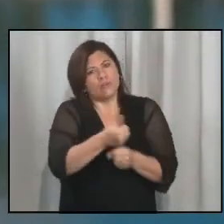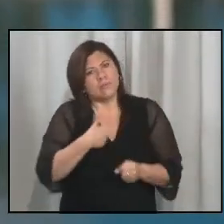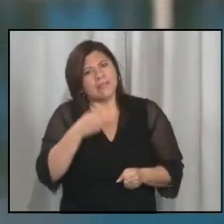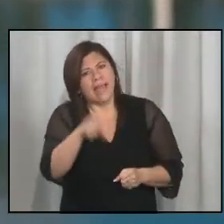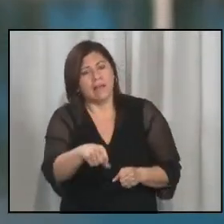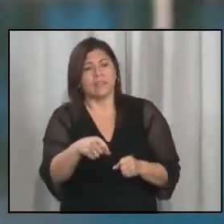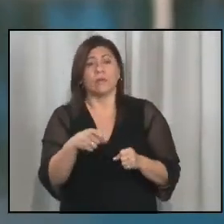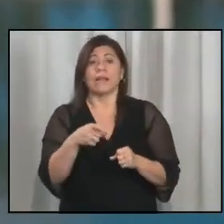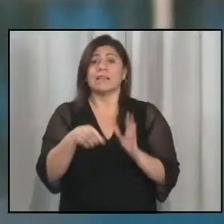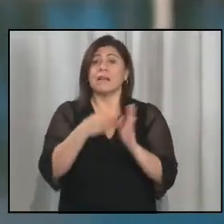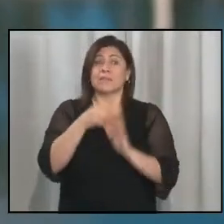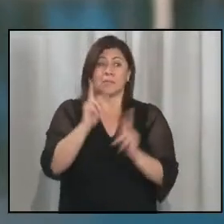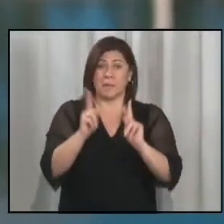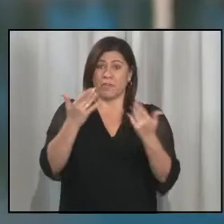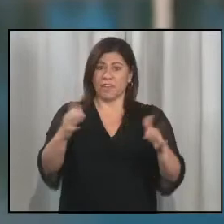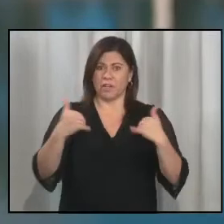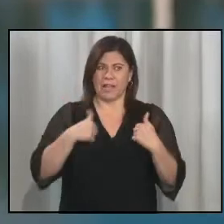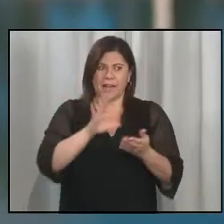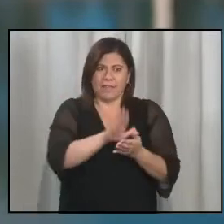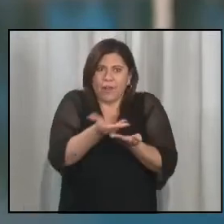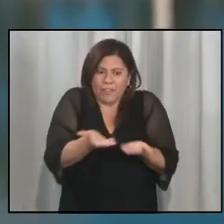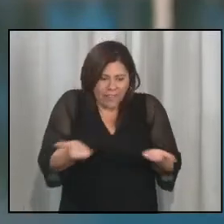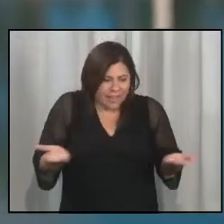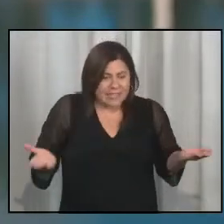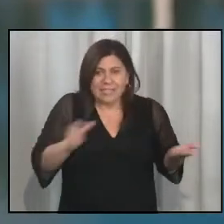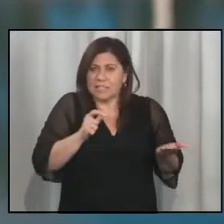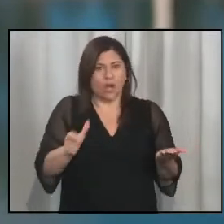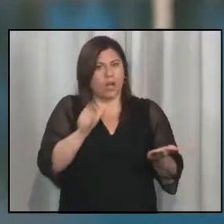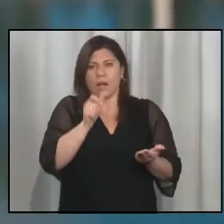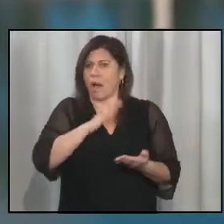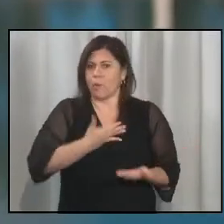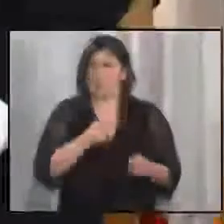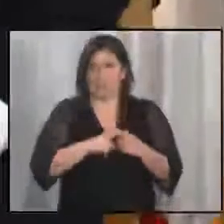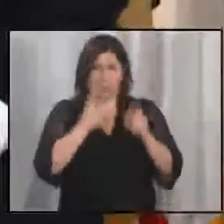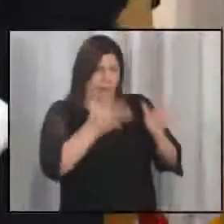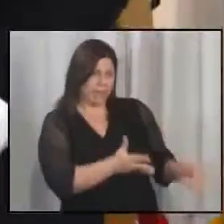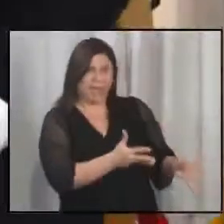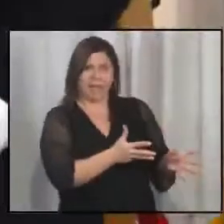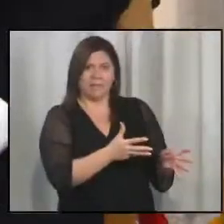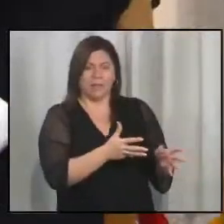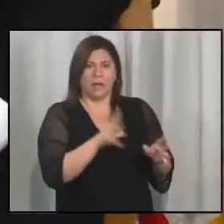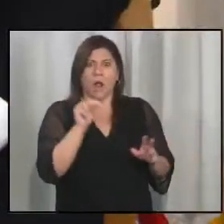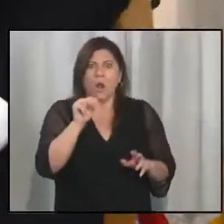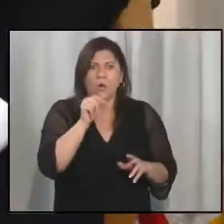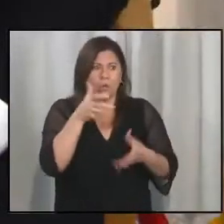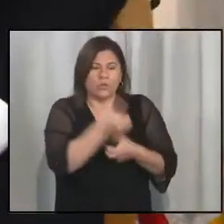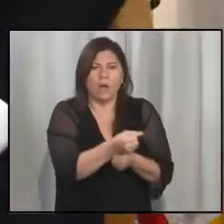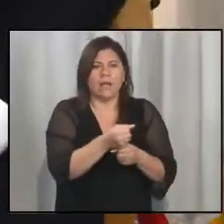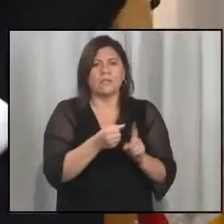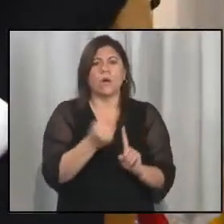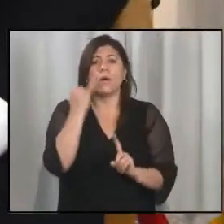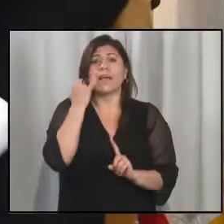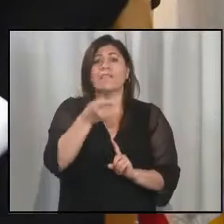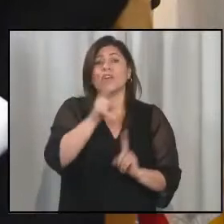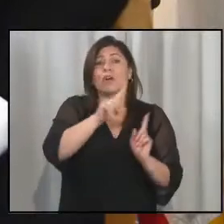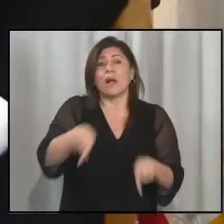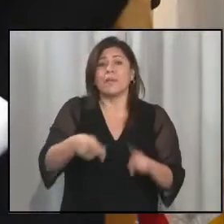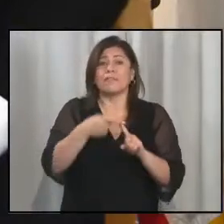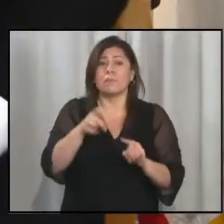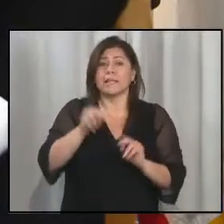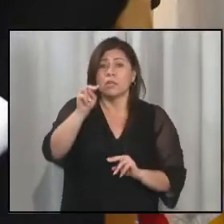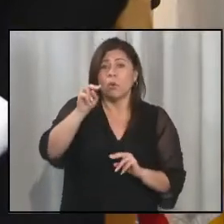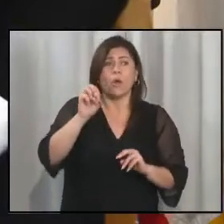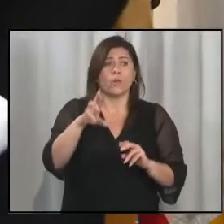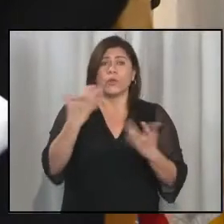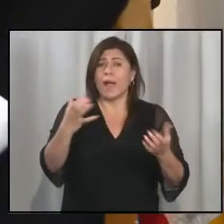willing to leave right then and there. And that's like when you're coming from north and you might have a cart or a few bags, you don't want to leave them. That's